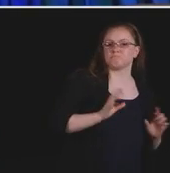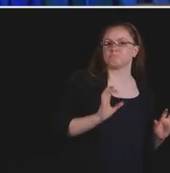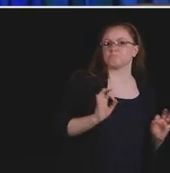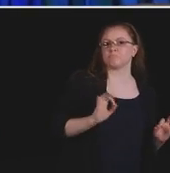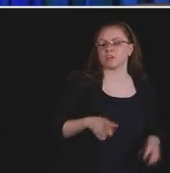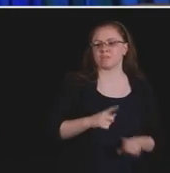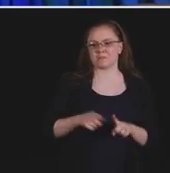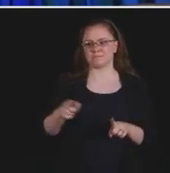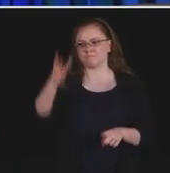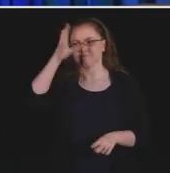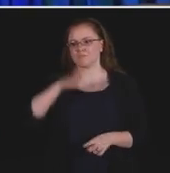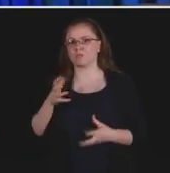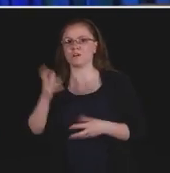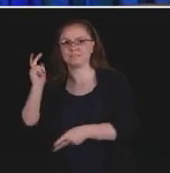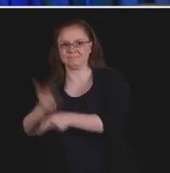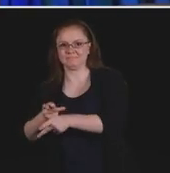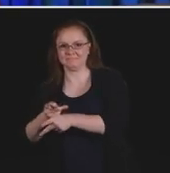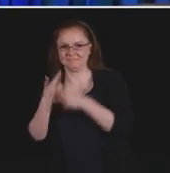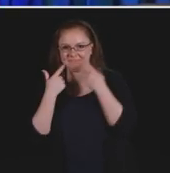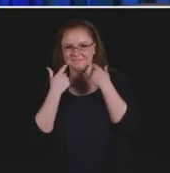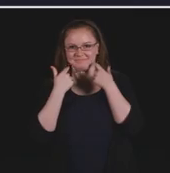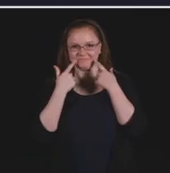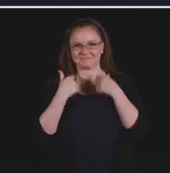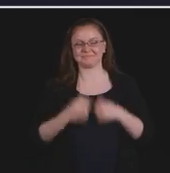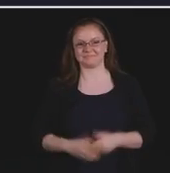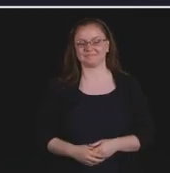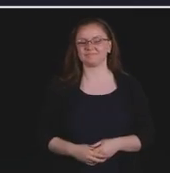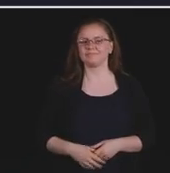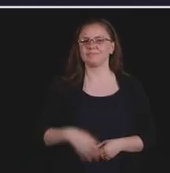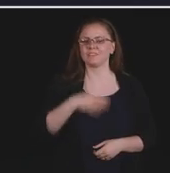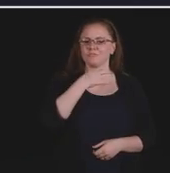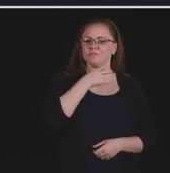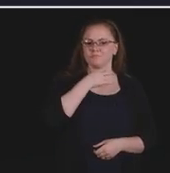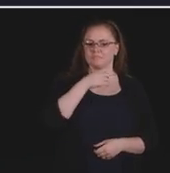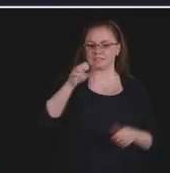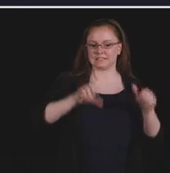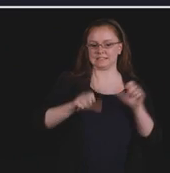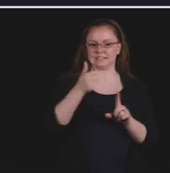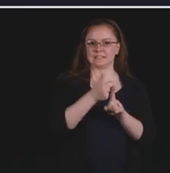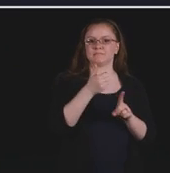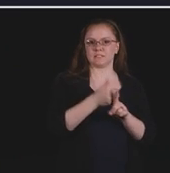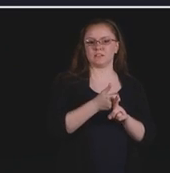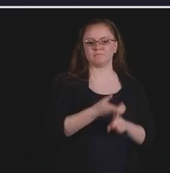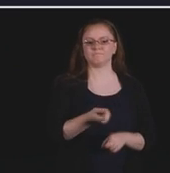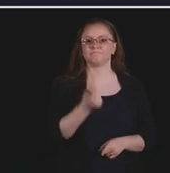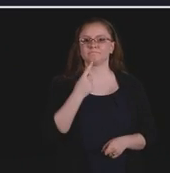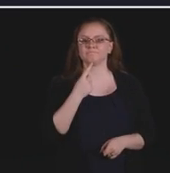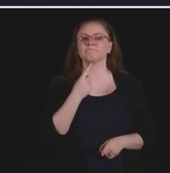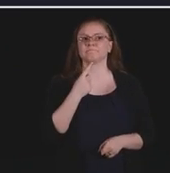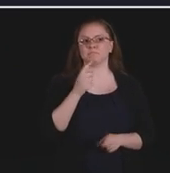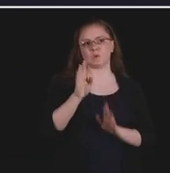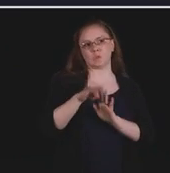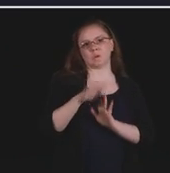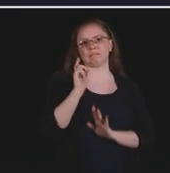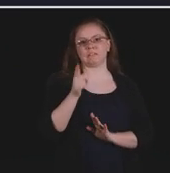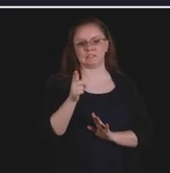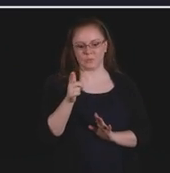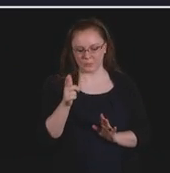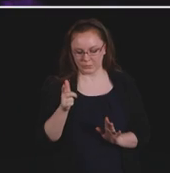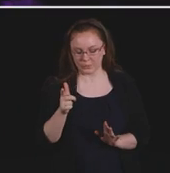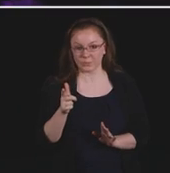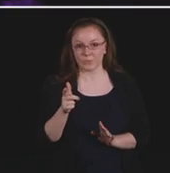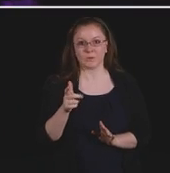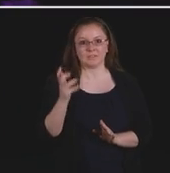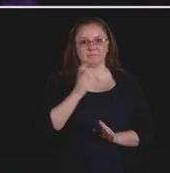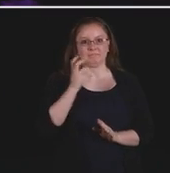not. So they were curious. The scientists themselves took the drug, and finally, after half an hour, wow.